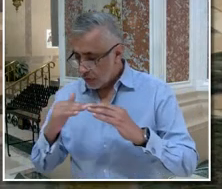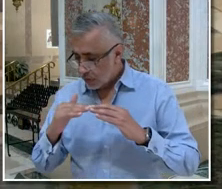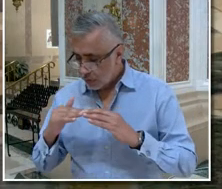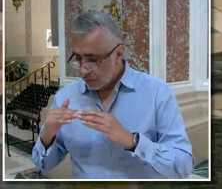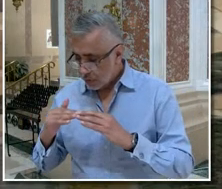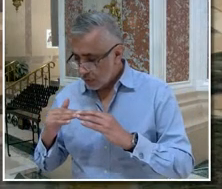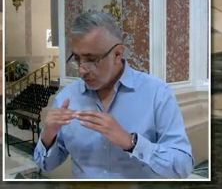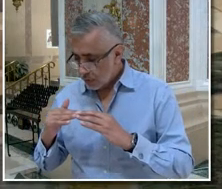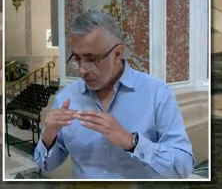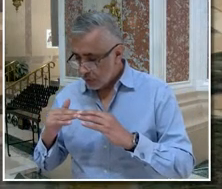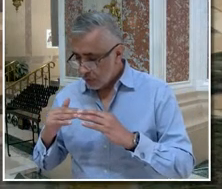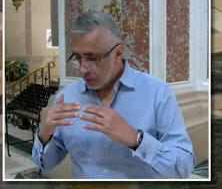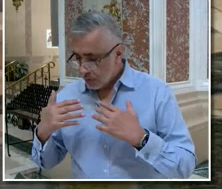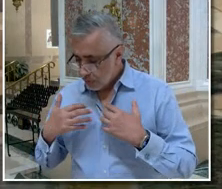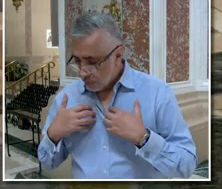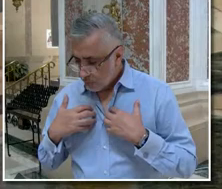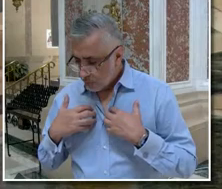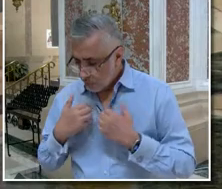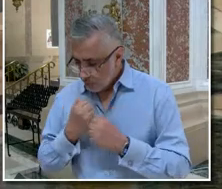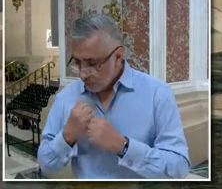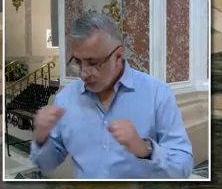justice, rescue me.